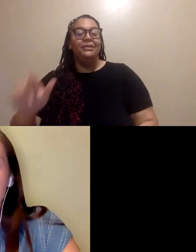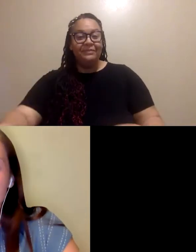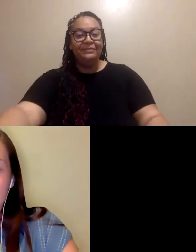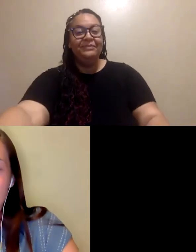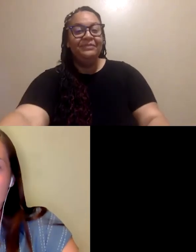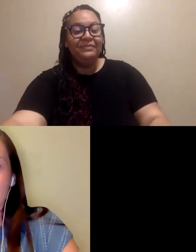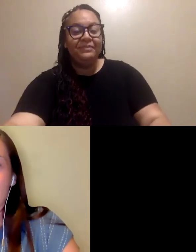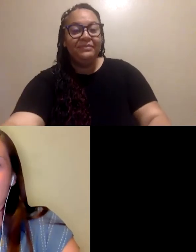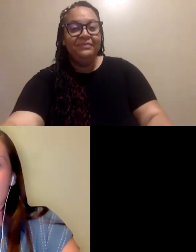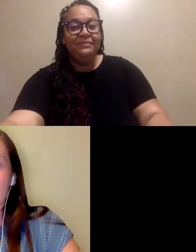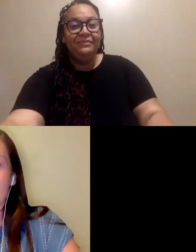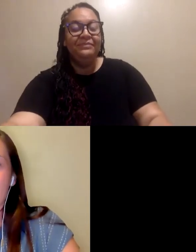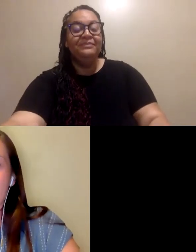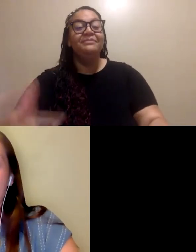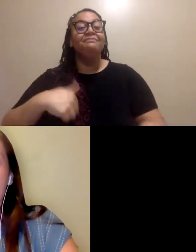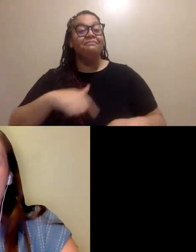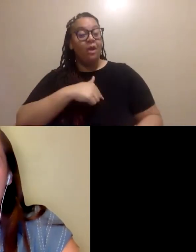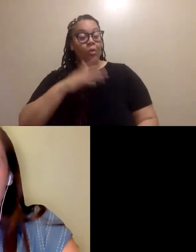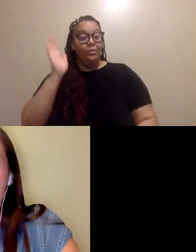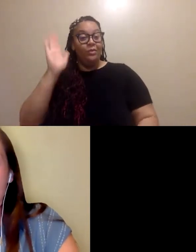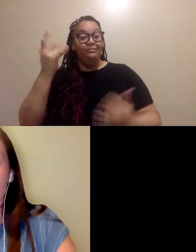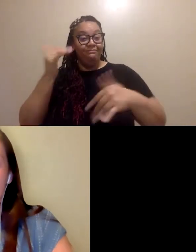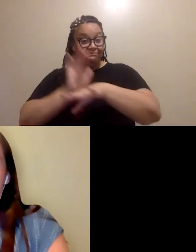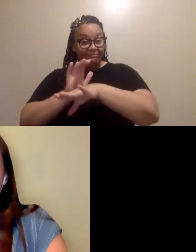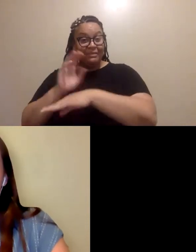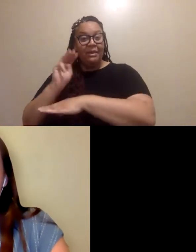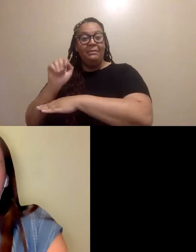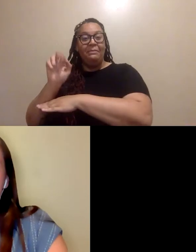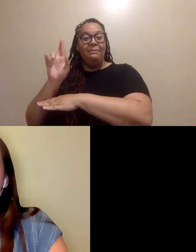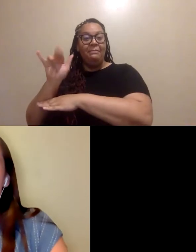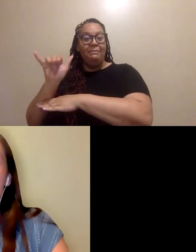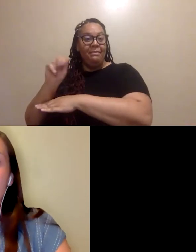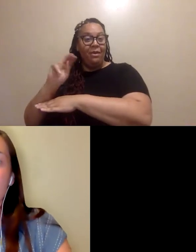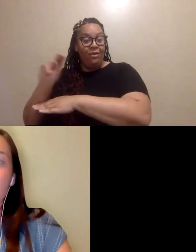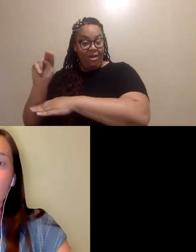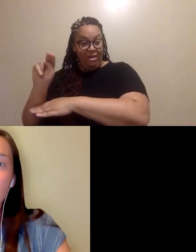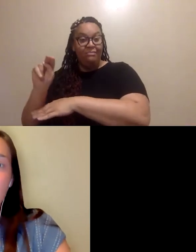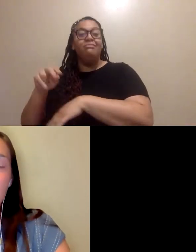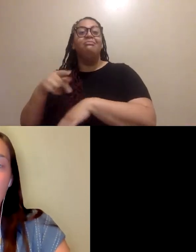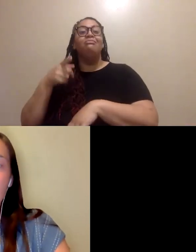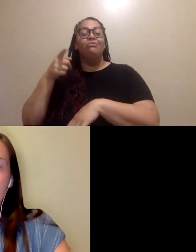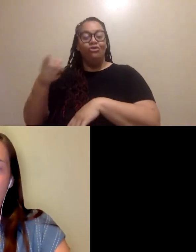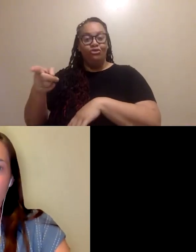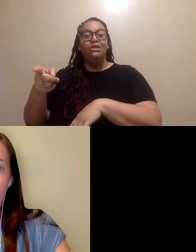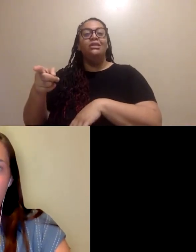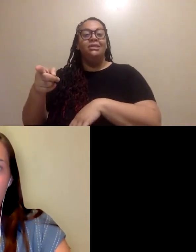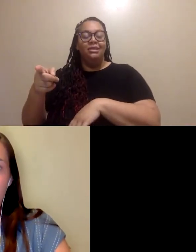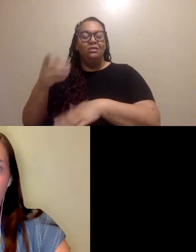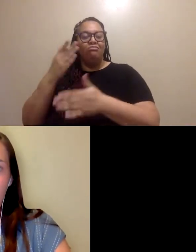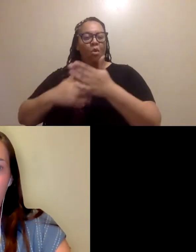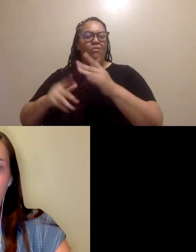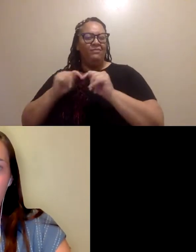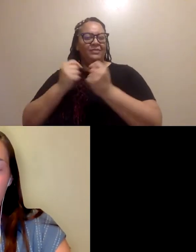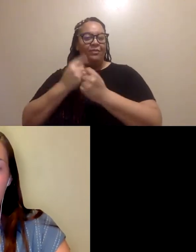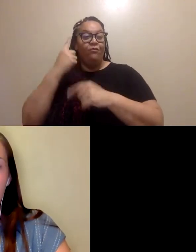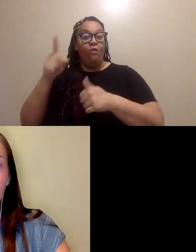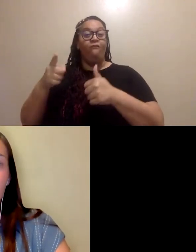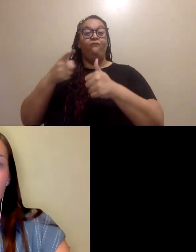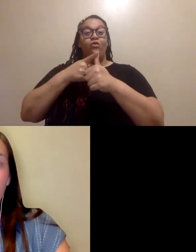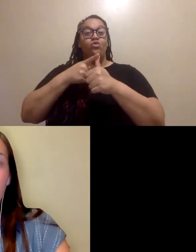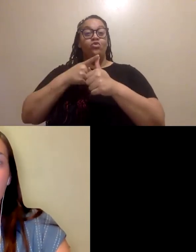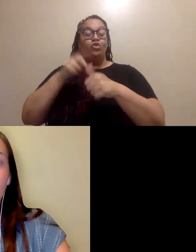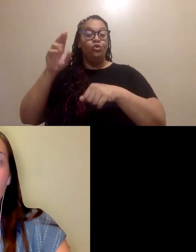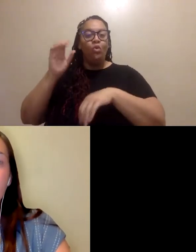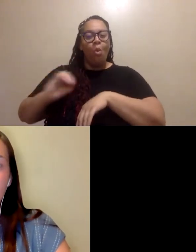Our presenter tonight is Marianne Perry. She's the Sexton at Oregon's first dedicated natural burial ground for